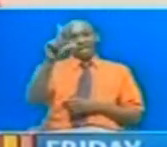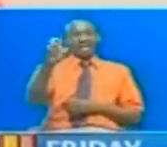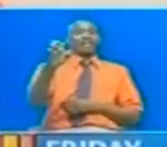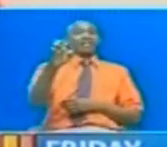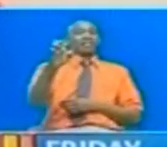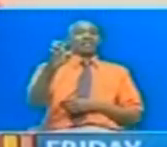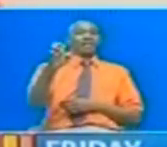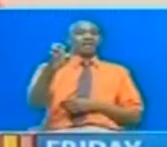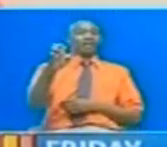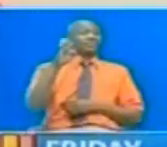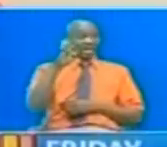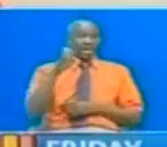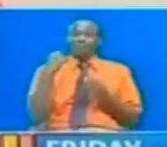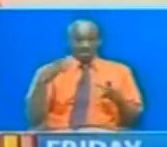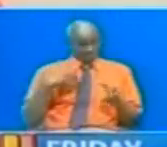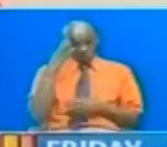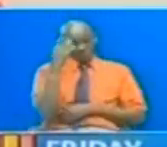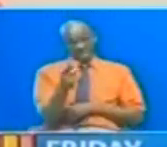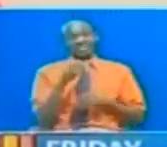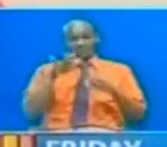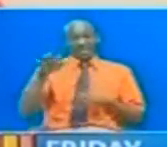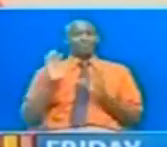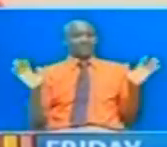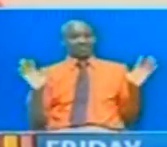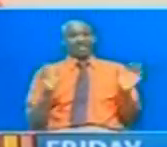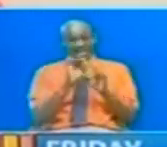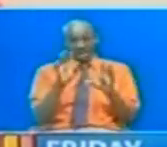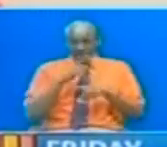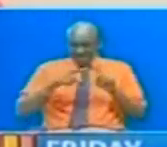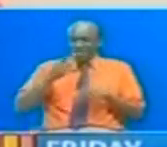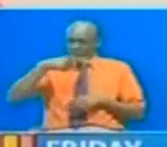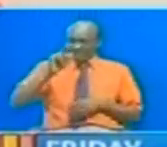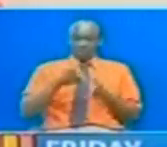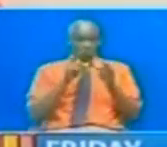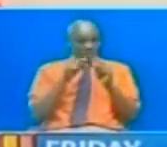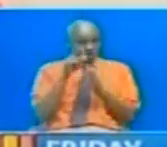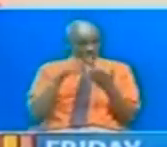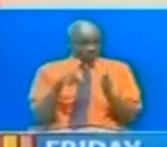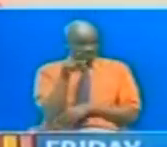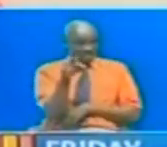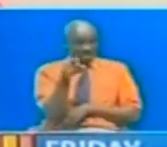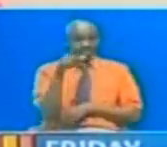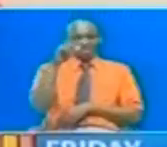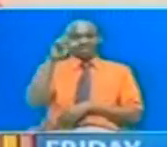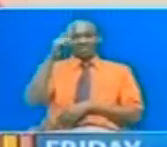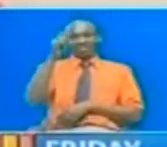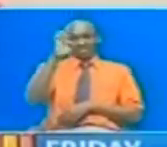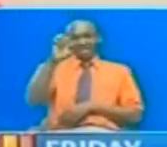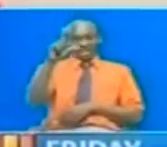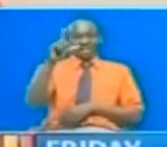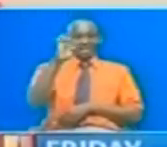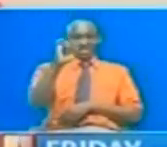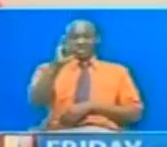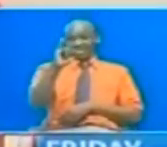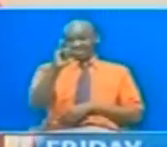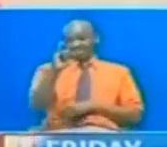tele, uh-huh, tele, uh-huh, just because of the spelling. Yes. But the correct pronunciation in that case is tele, telephone. Uh-huh.